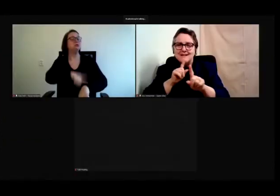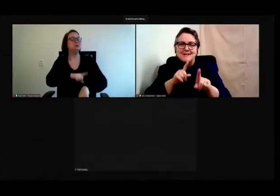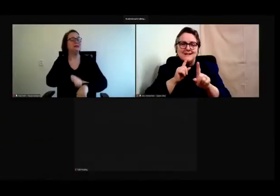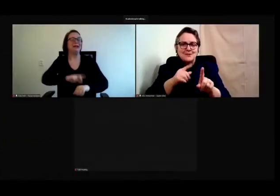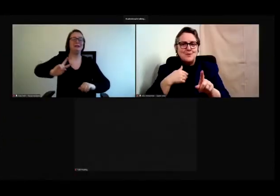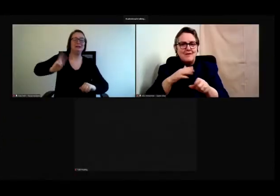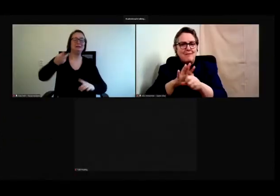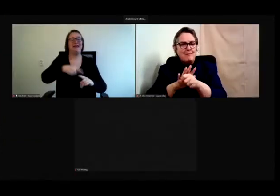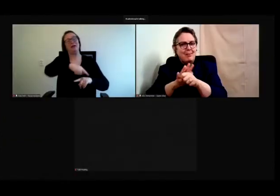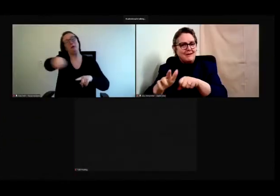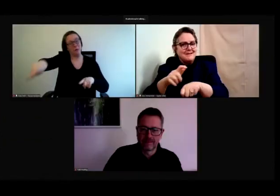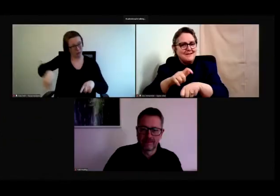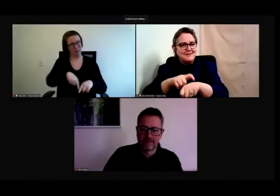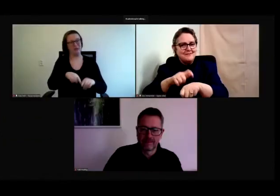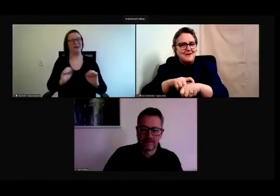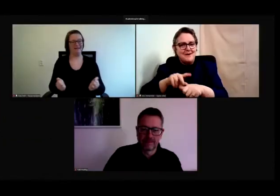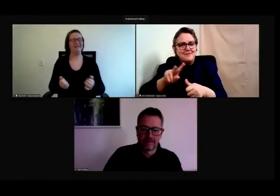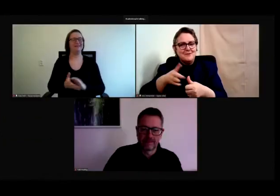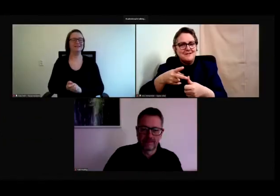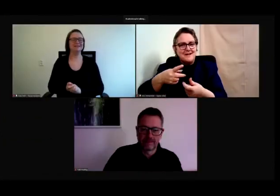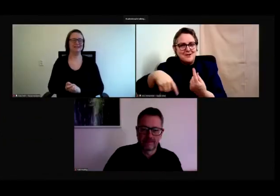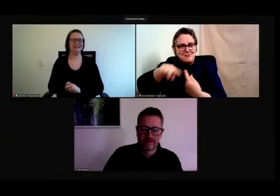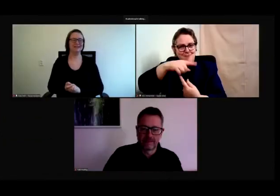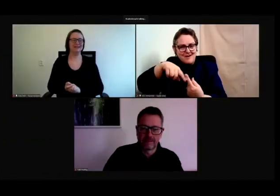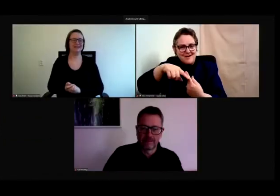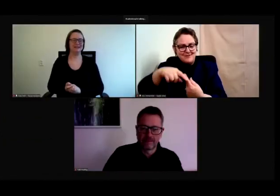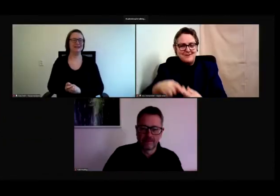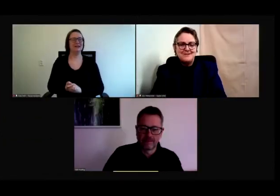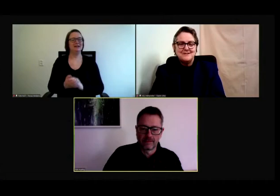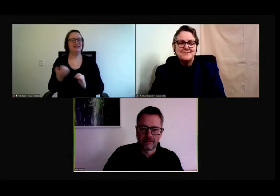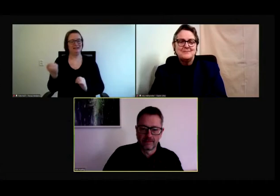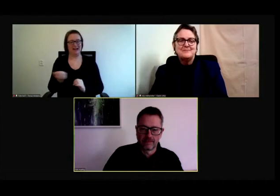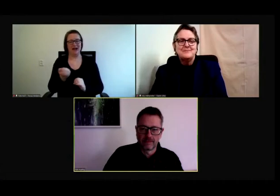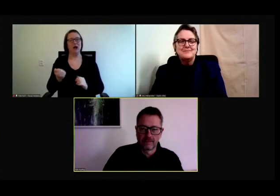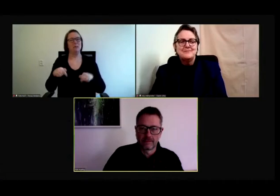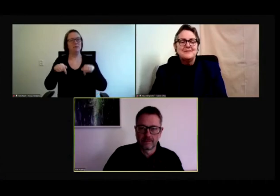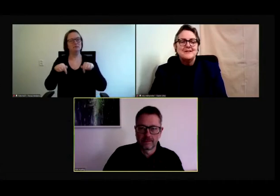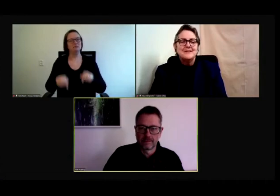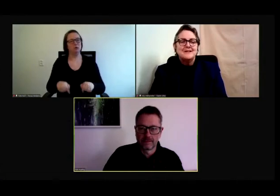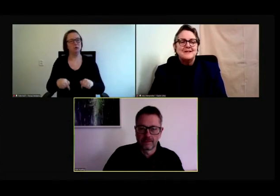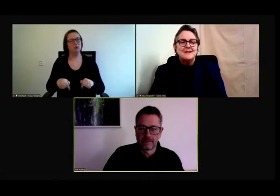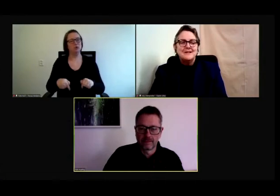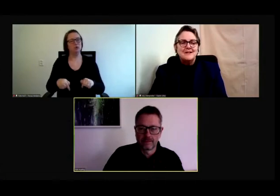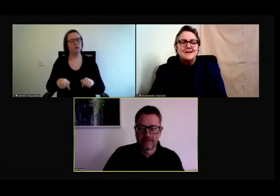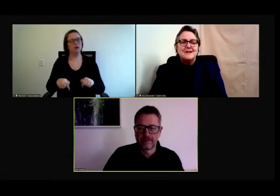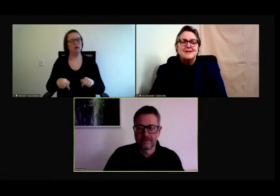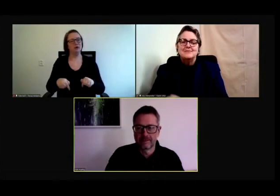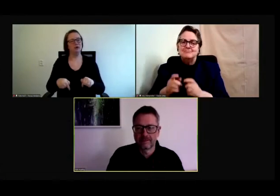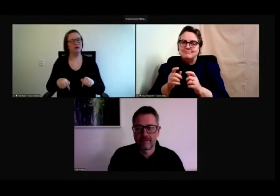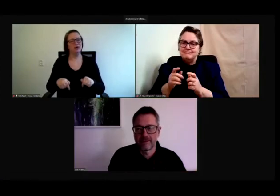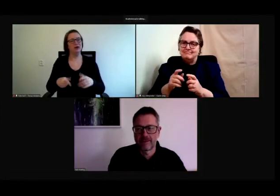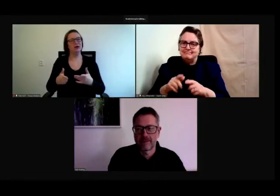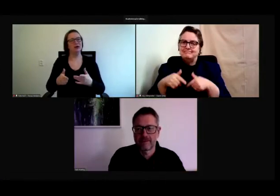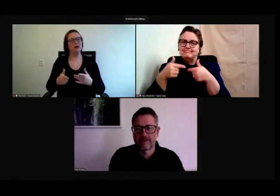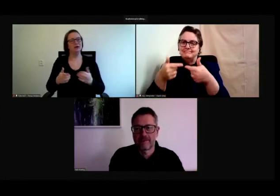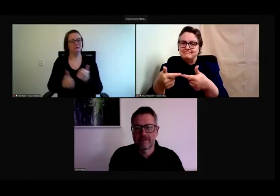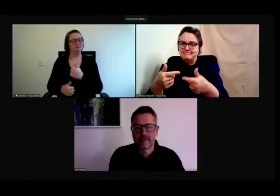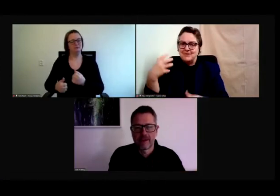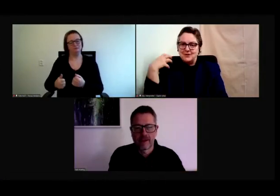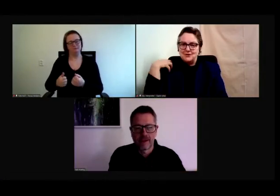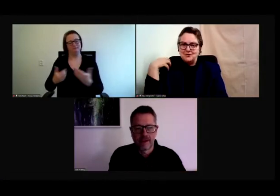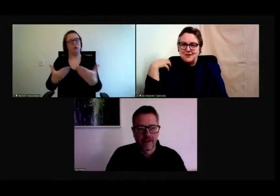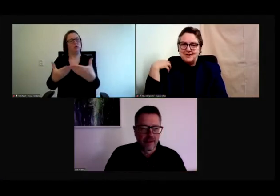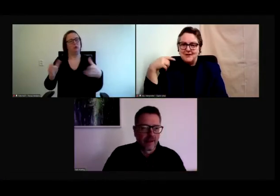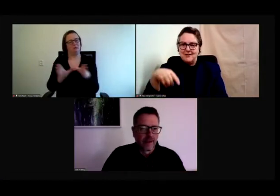round. And I would like to give the floor to the chair of the manuscript committee, Professor Hüttig.